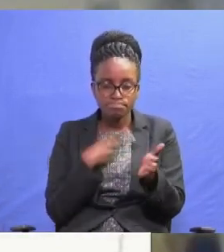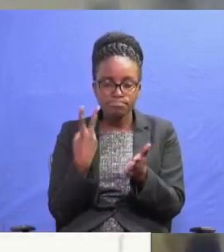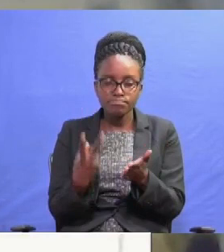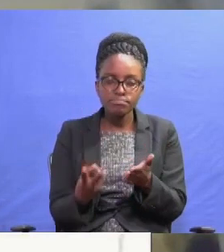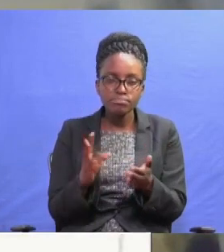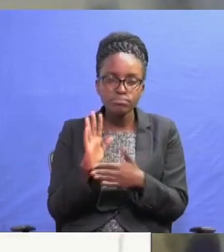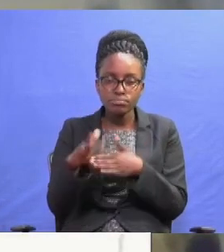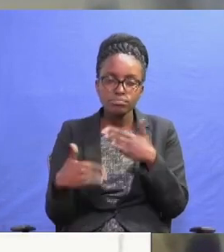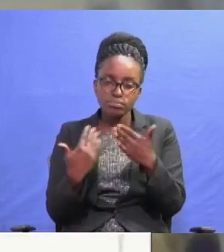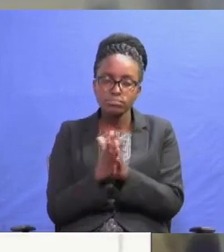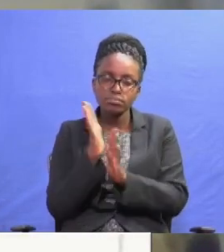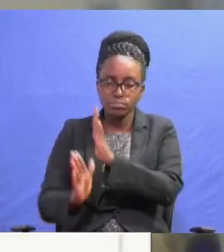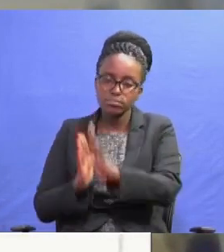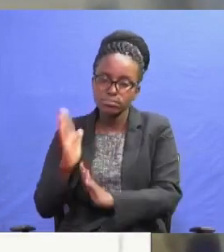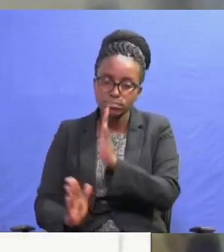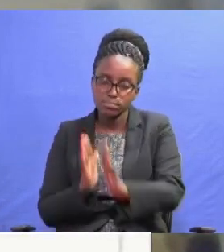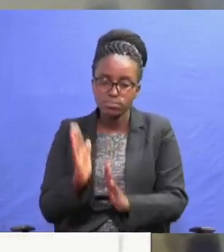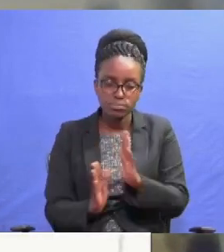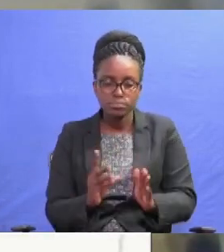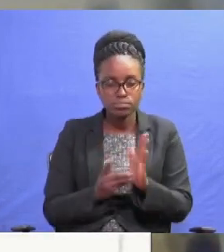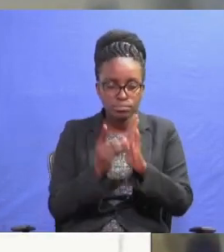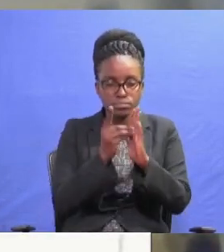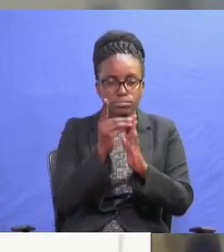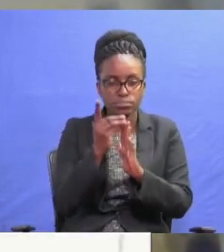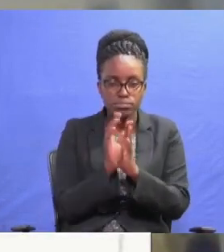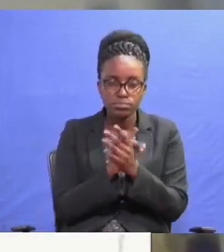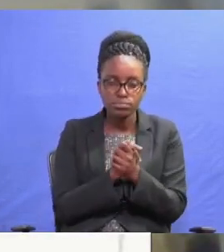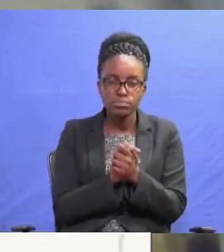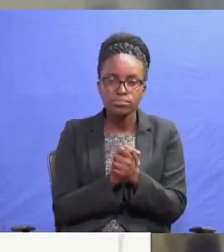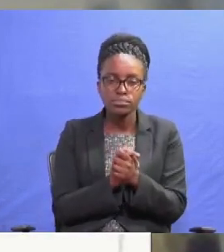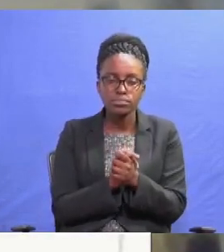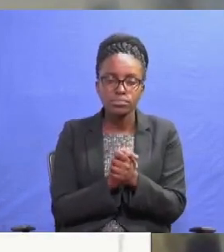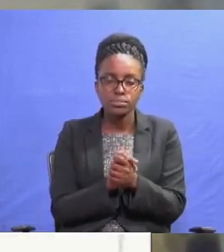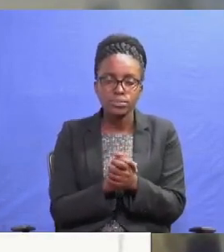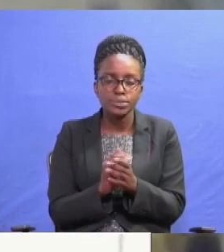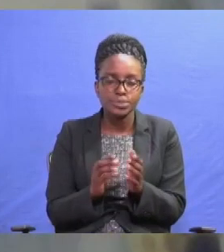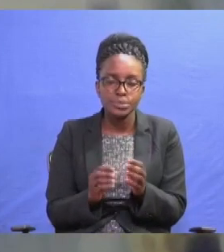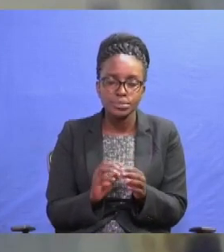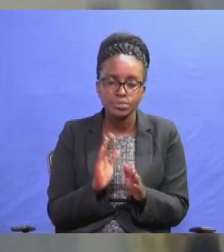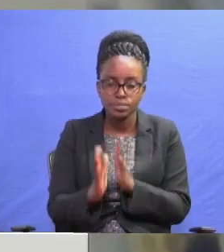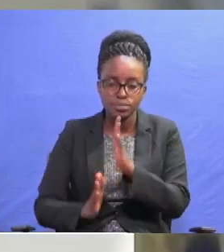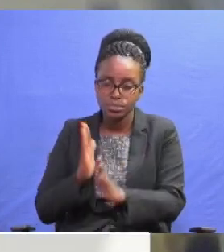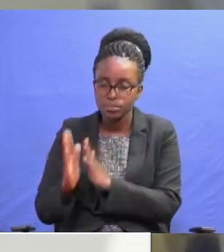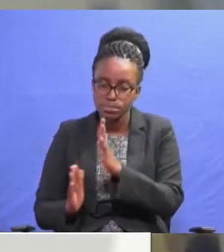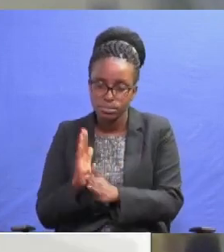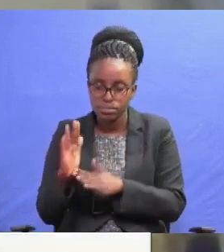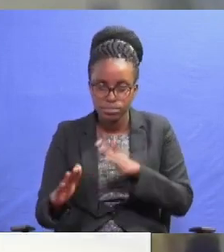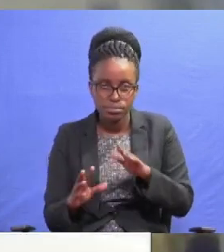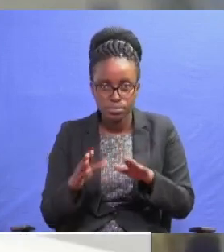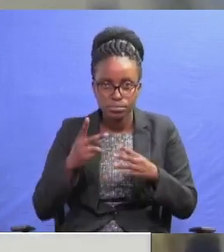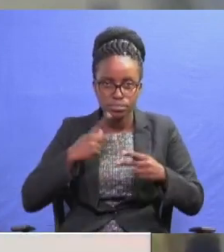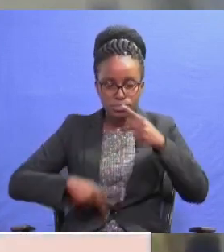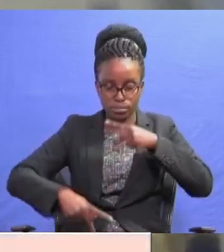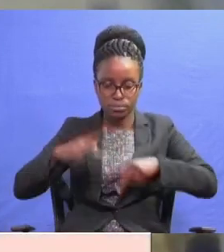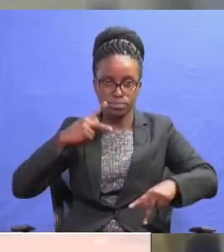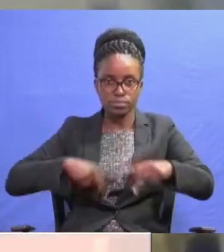planning institutions or planning departments to also define the physical planning. Remember, when you have to build a house in this